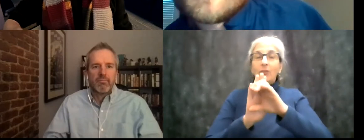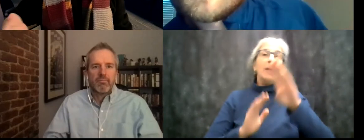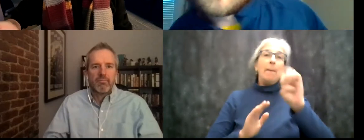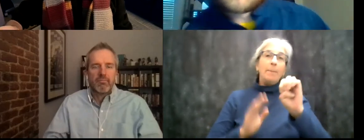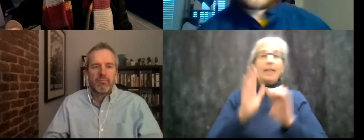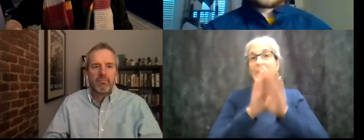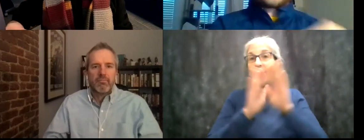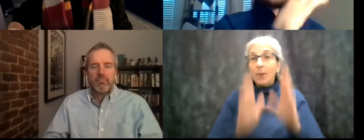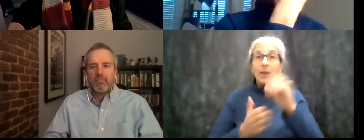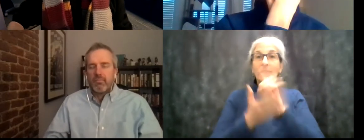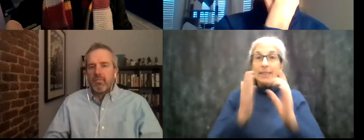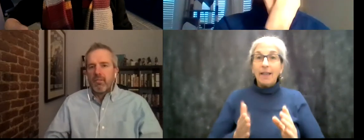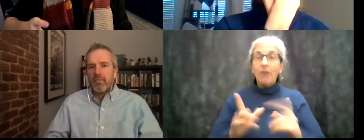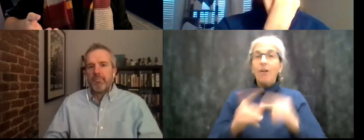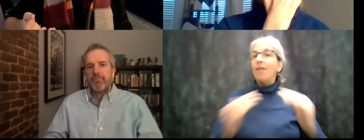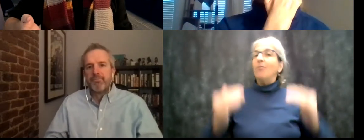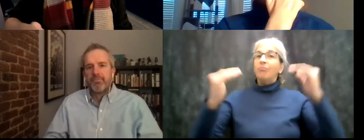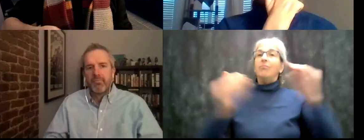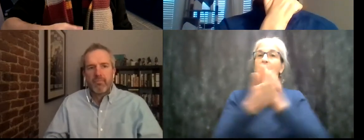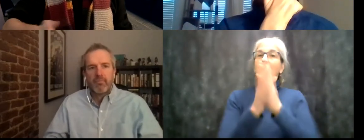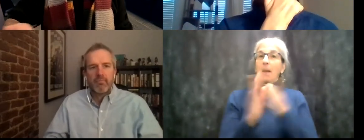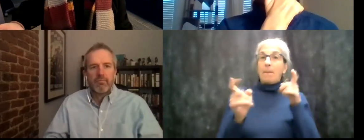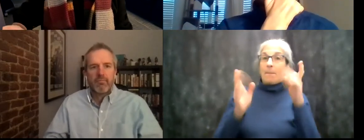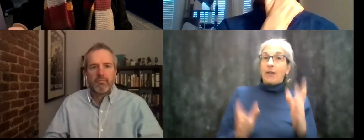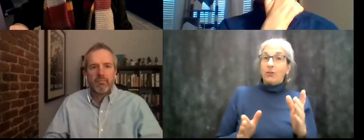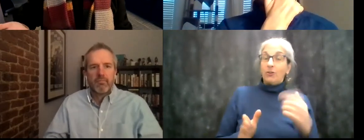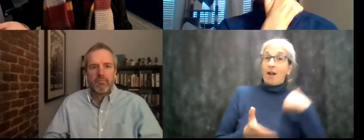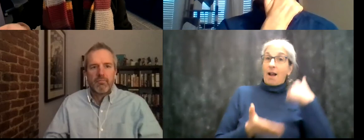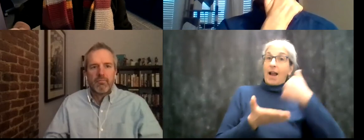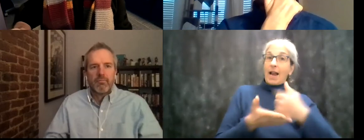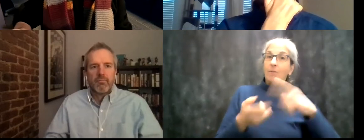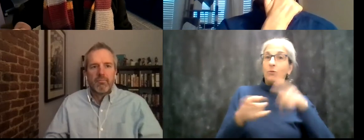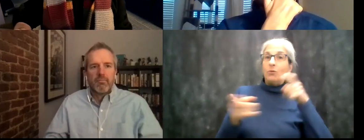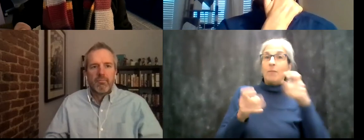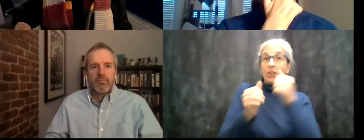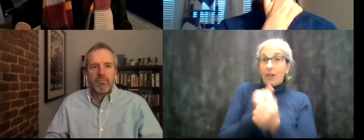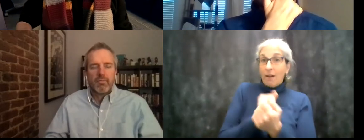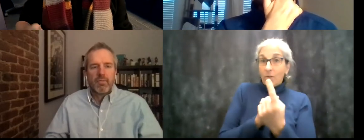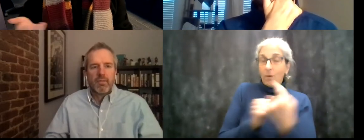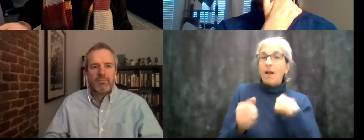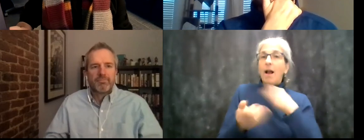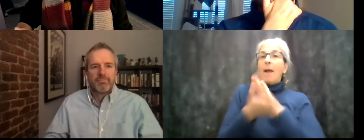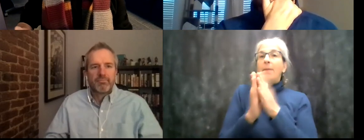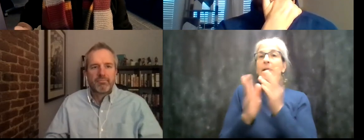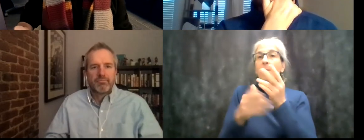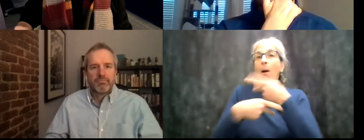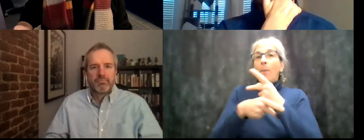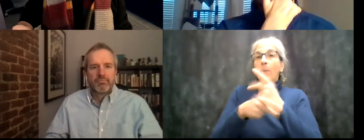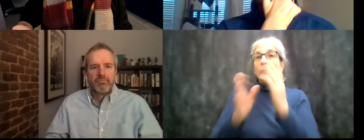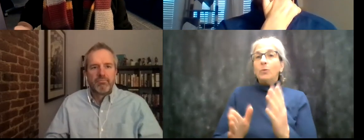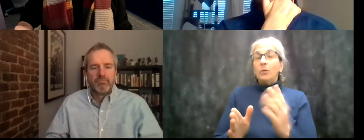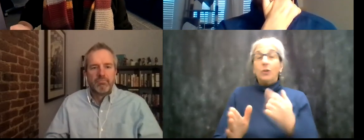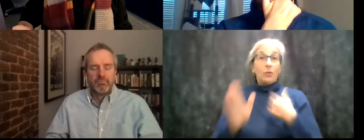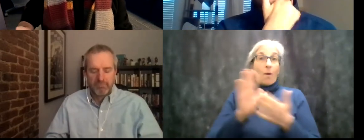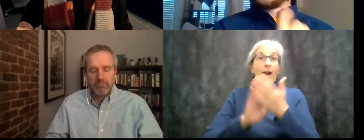that went on, I became a manager. And then I helped to manage everybody. So I became a producer. And so I kind of ran almost every game